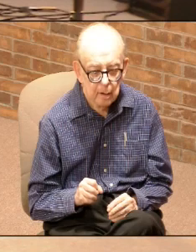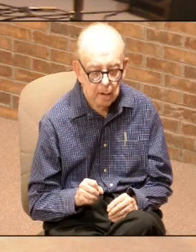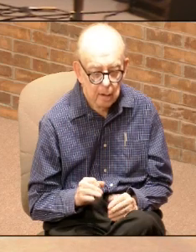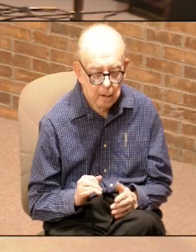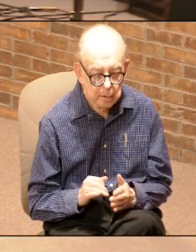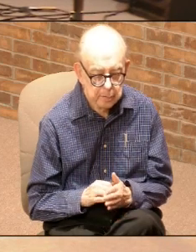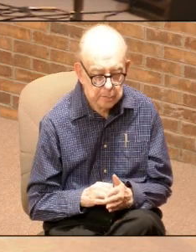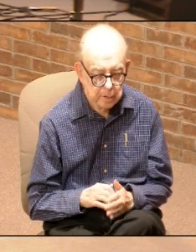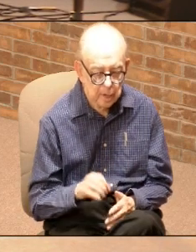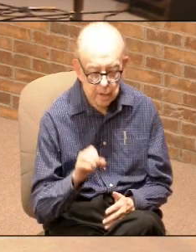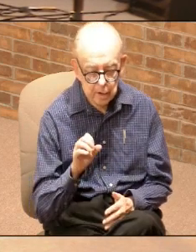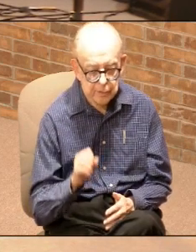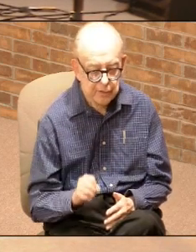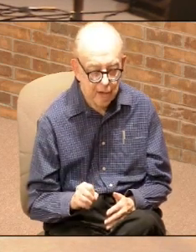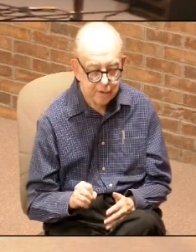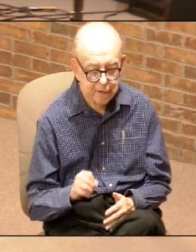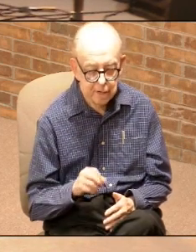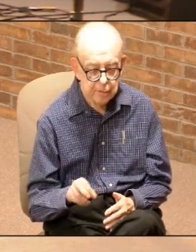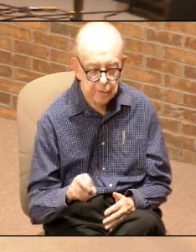That was our Saturday trip.